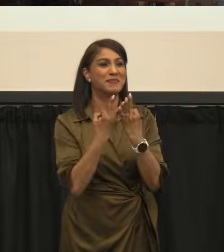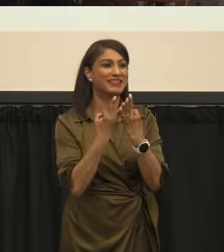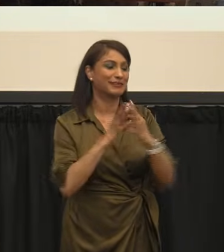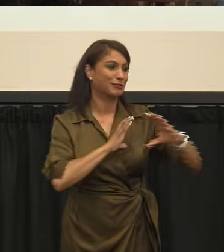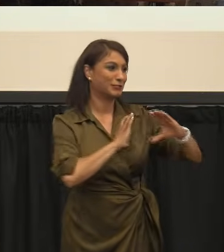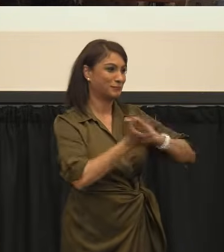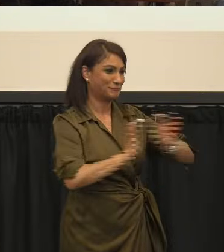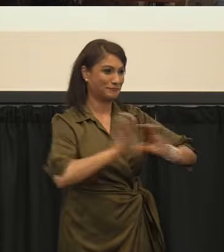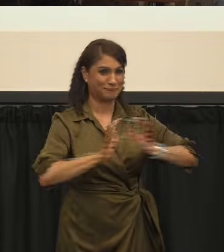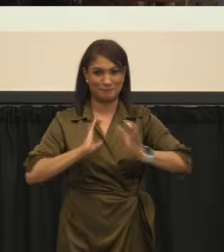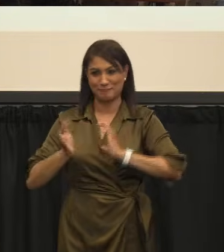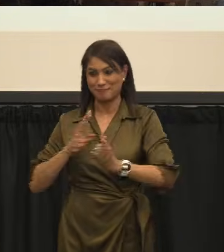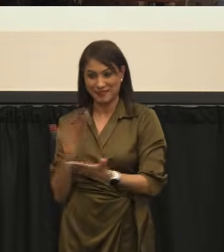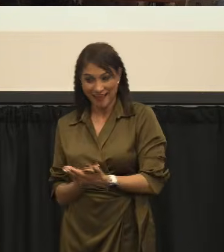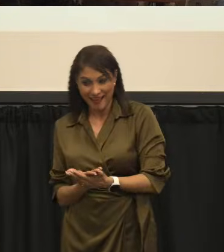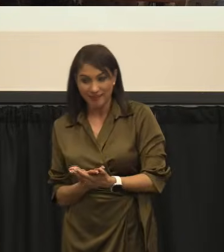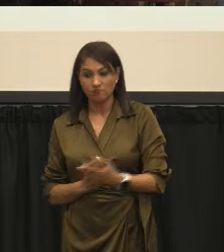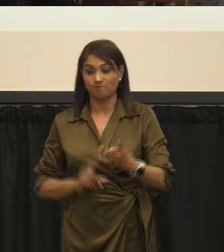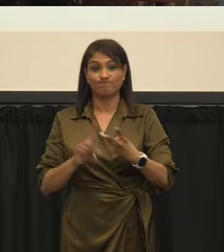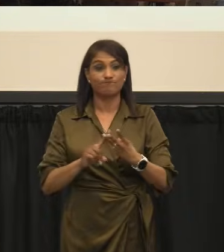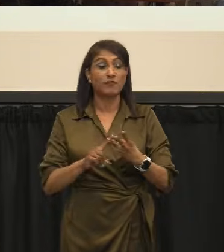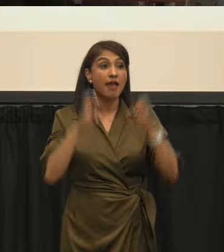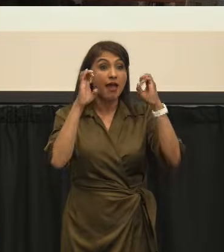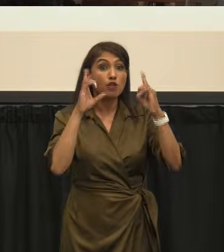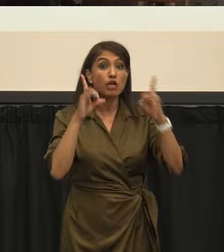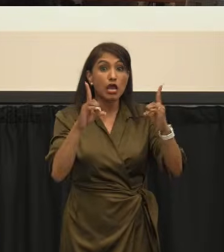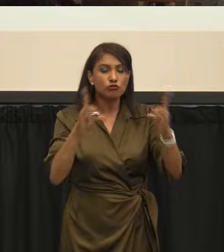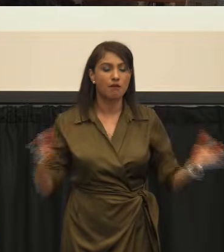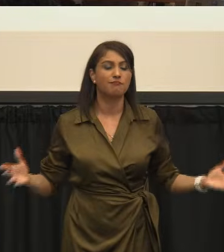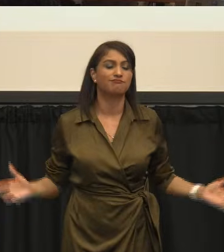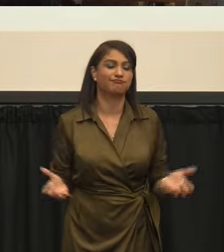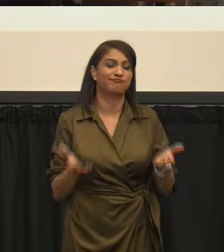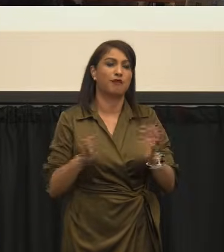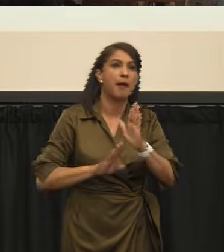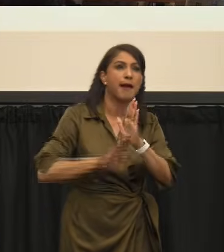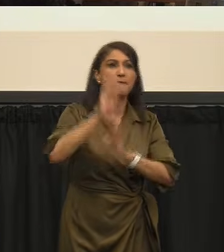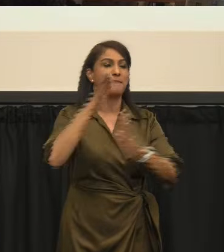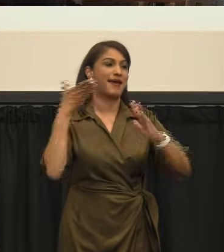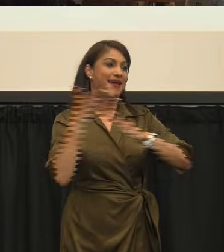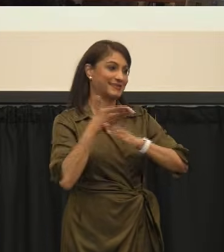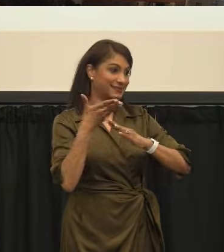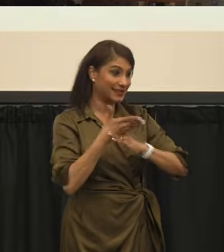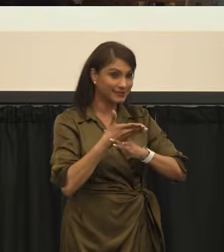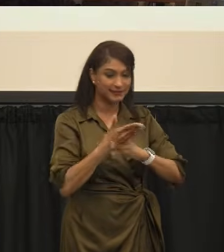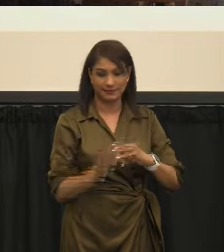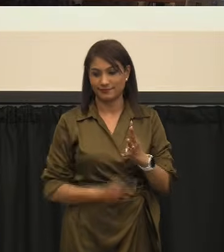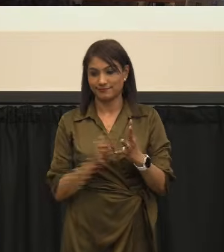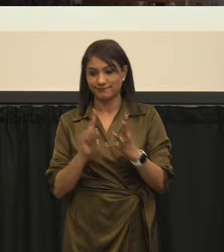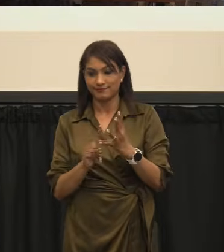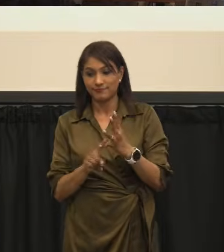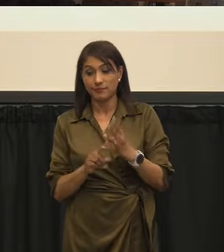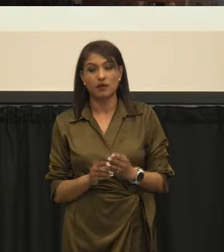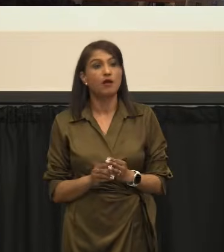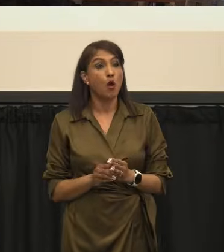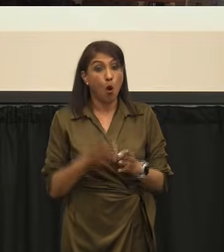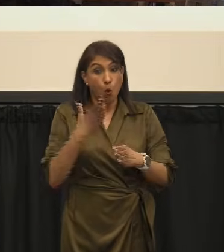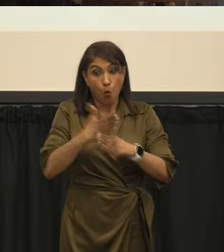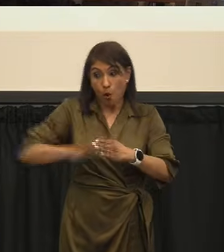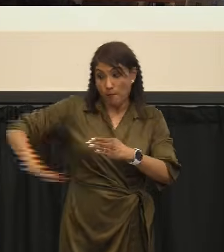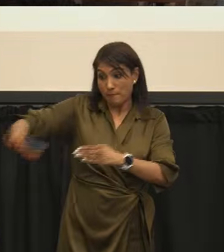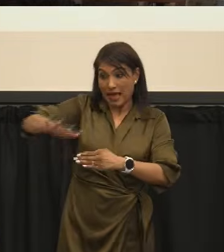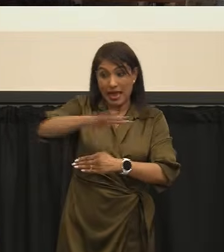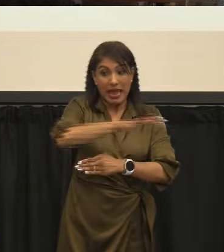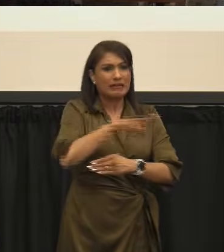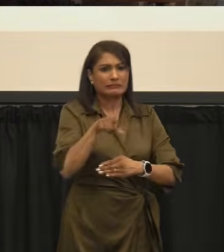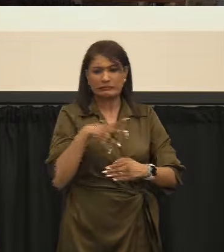It will strengthen also the connection within families between the hearing and the deaf, enhancing educational access.